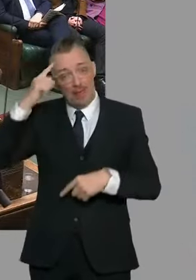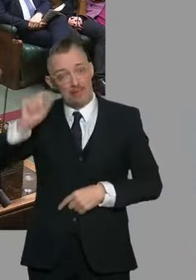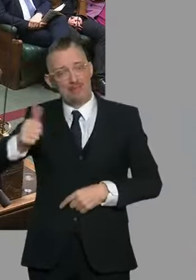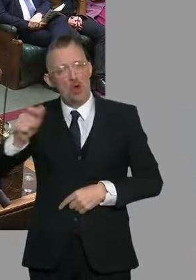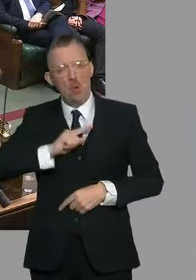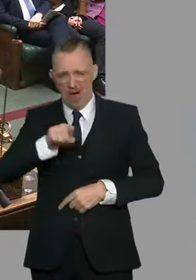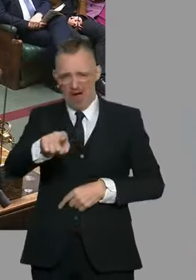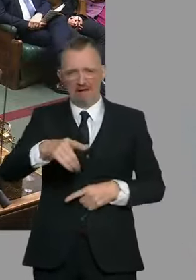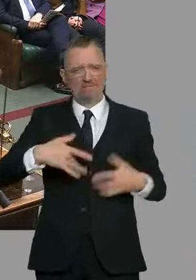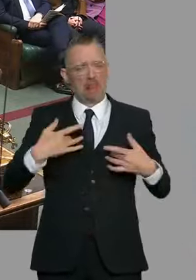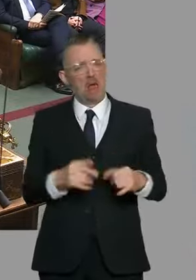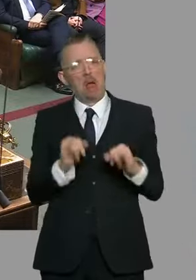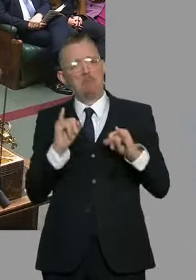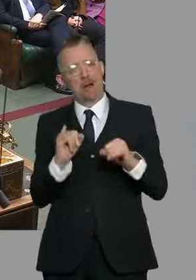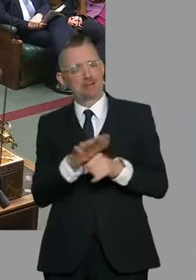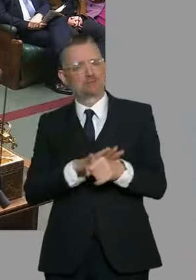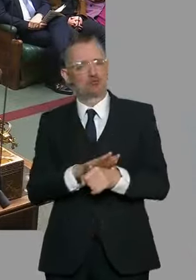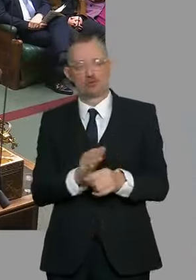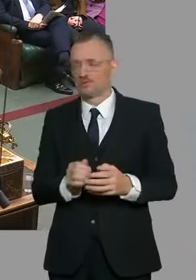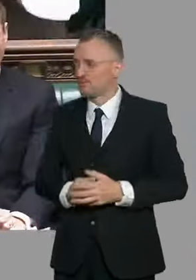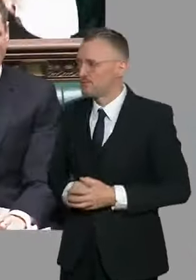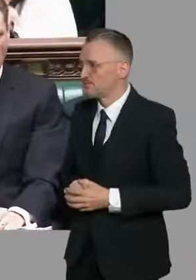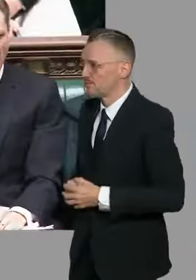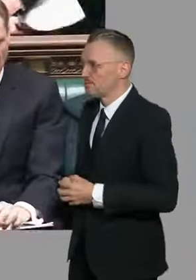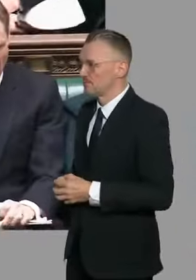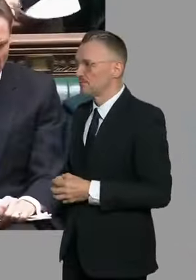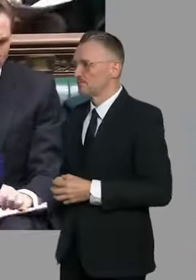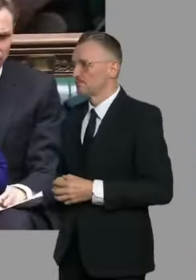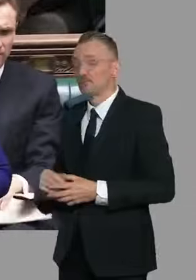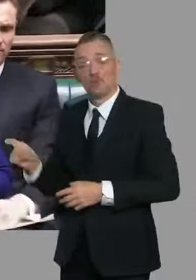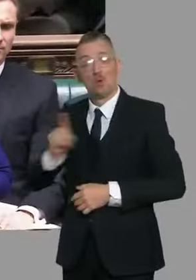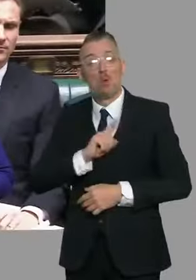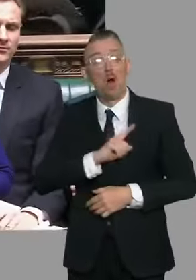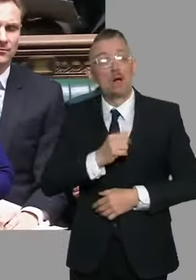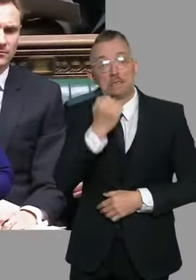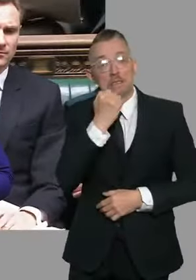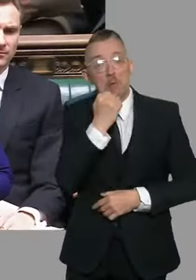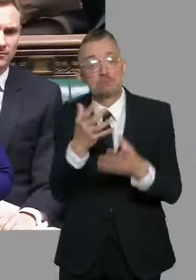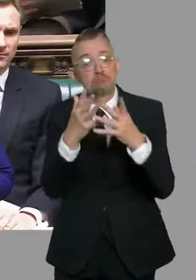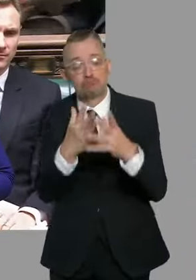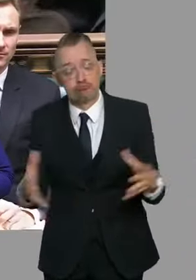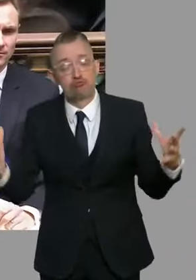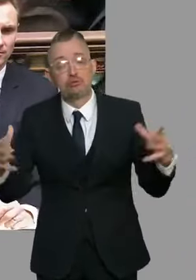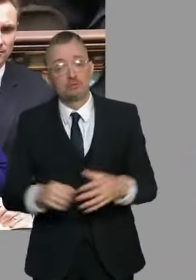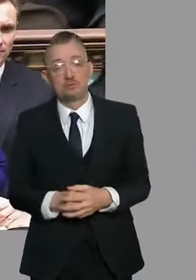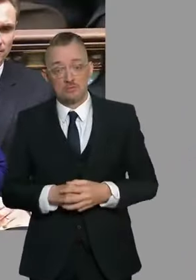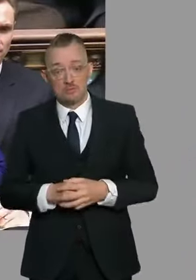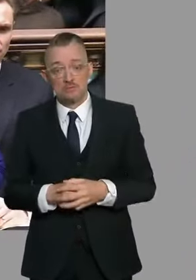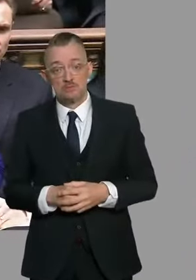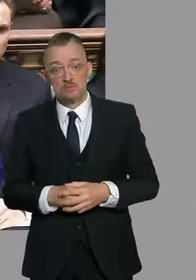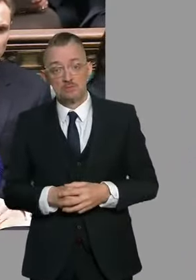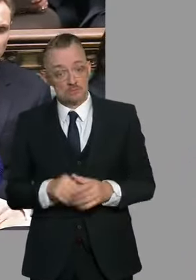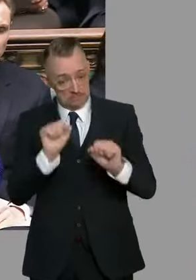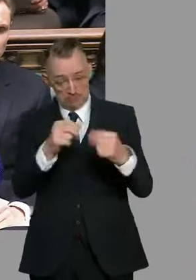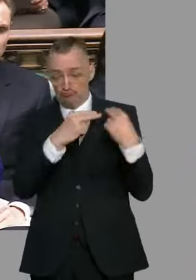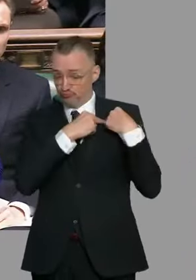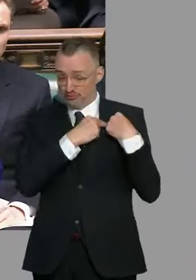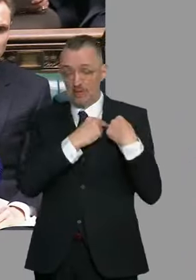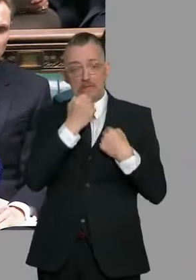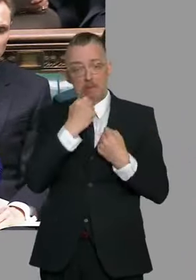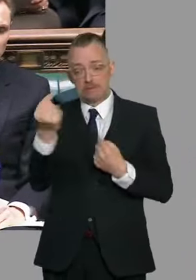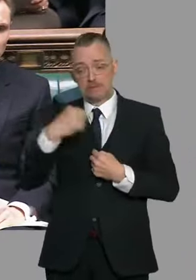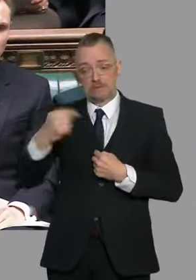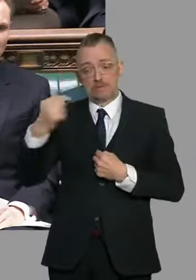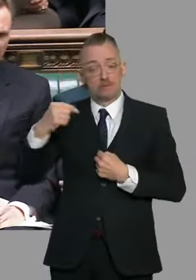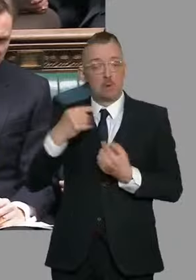Because the numbers are going up, Mr. Speaker, under his watch. The Prime Minister has consistently backed criminals over